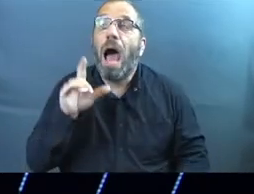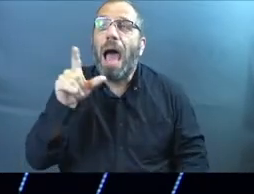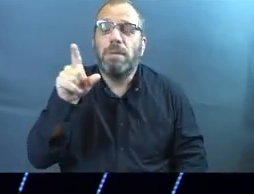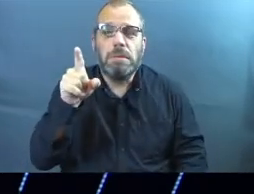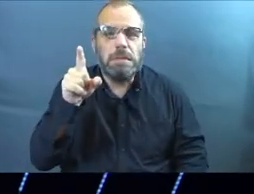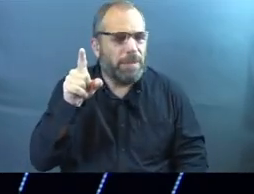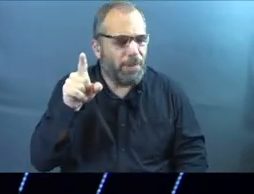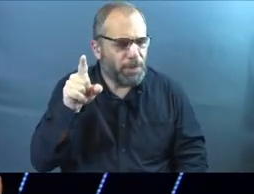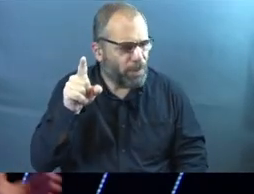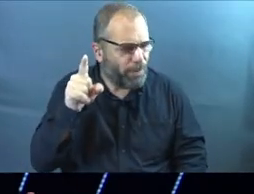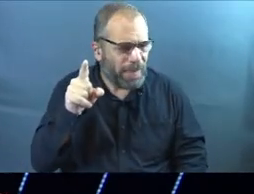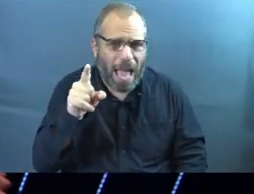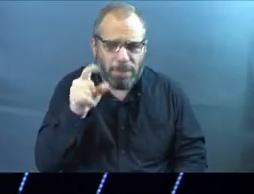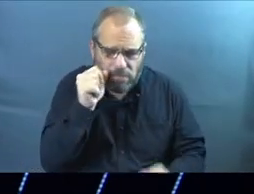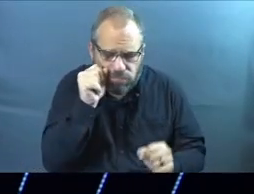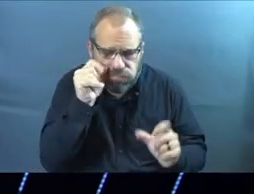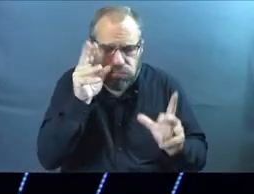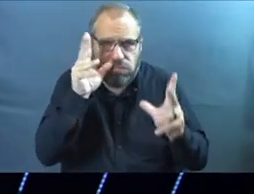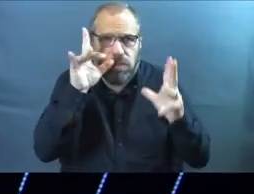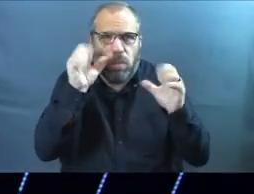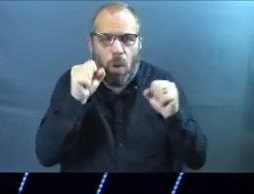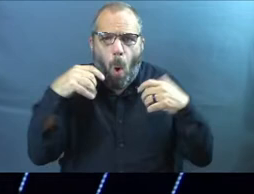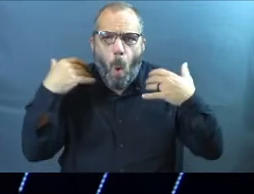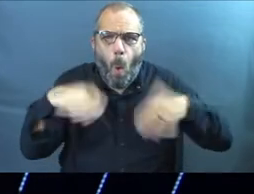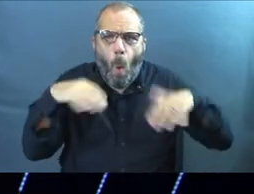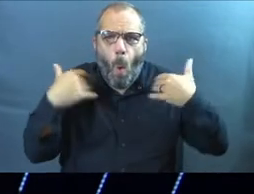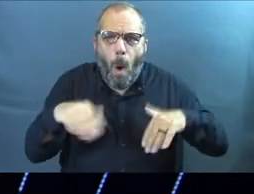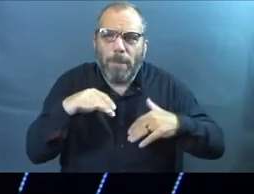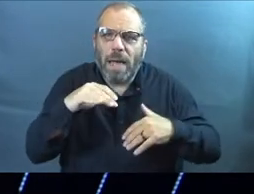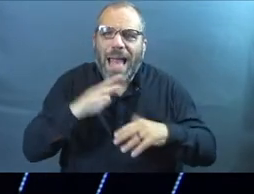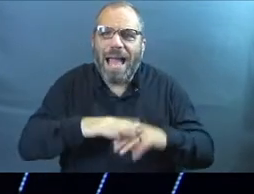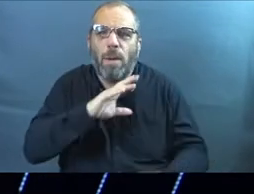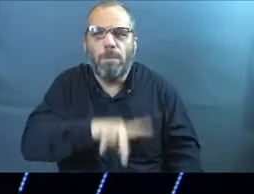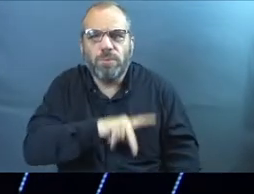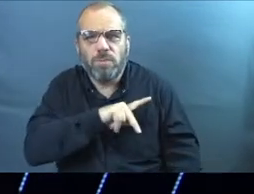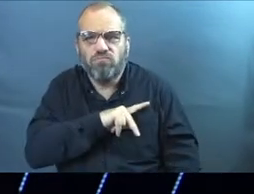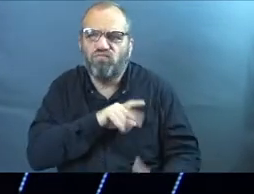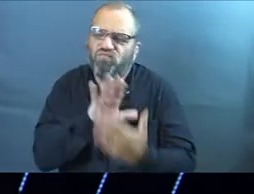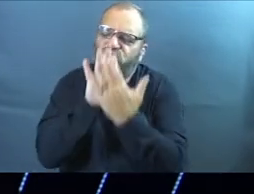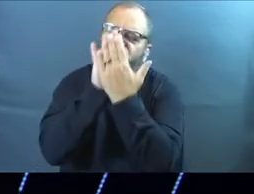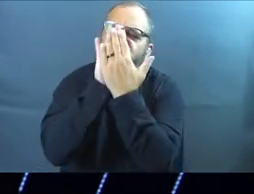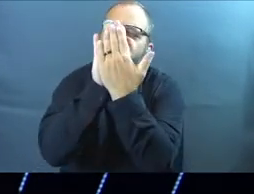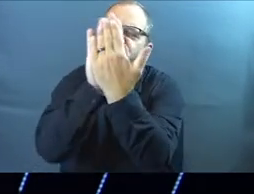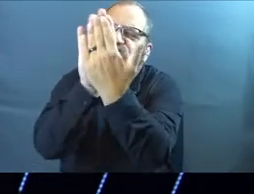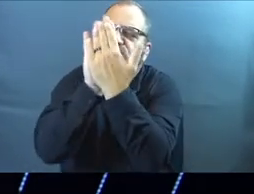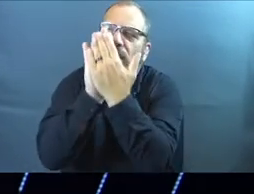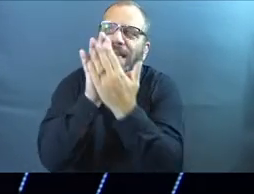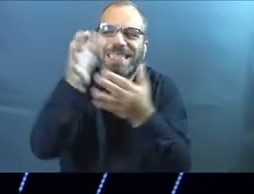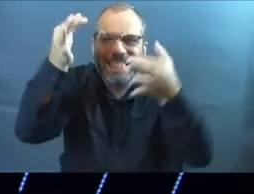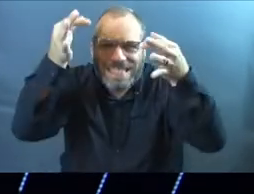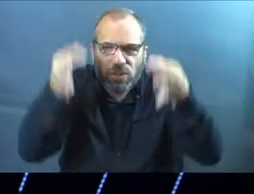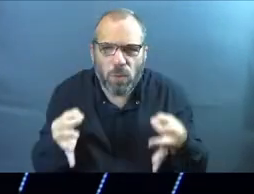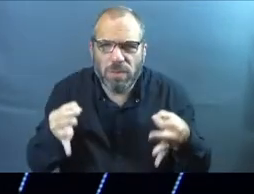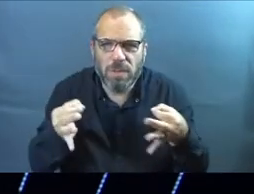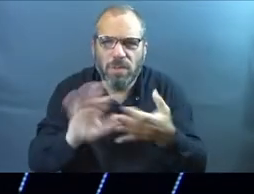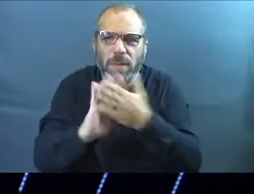so amazing, but he is so personal because he's chosen to be.